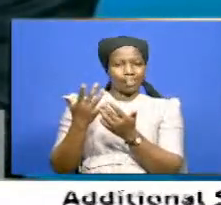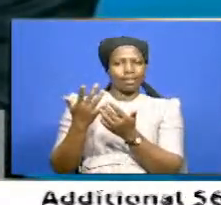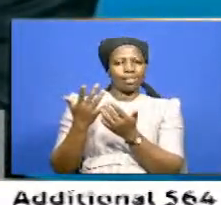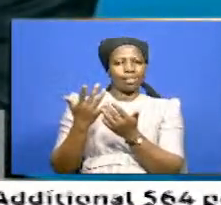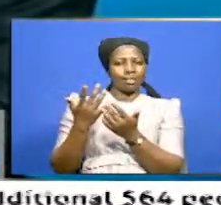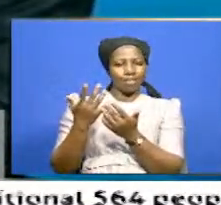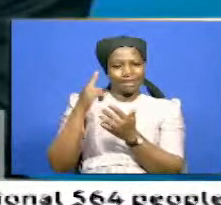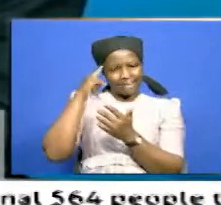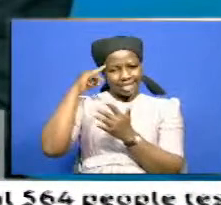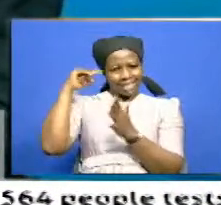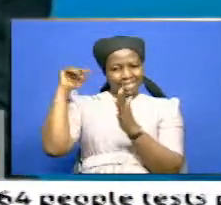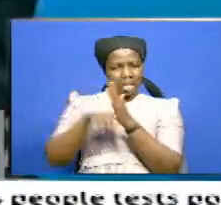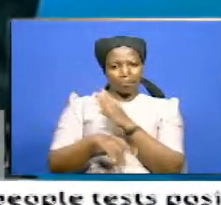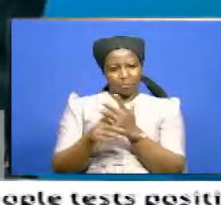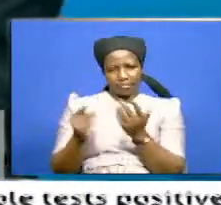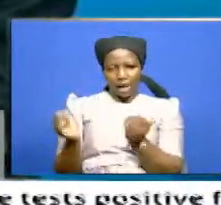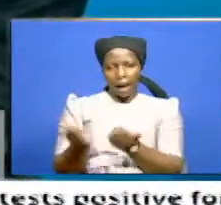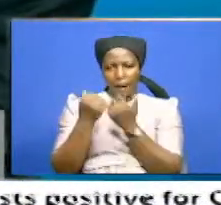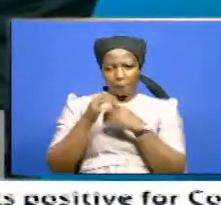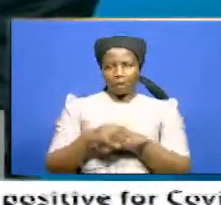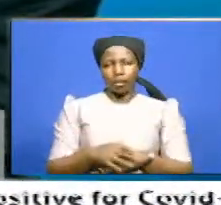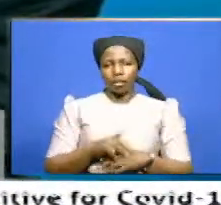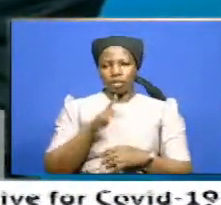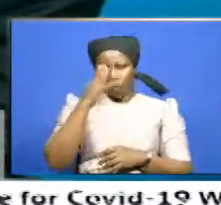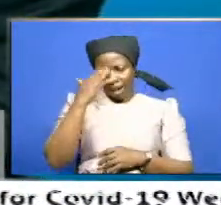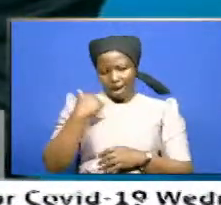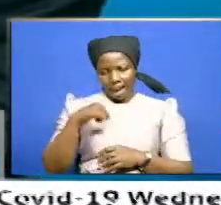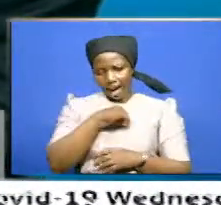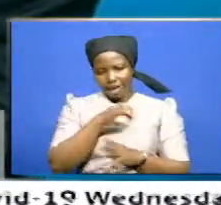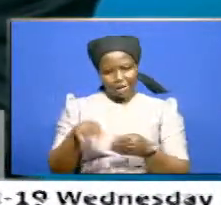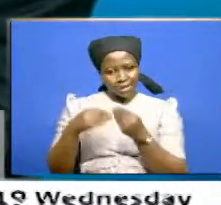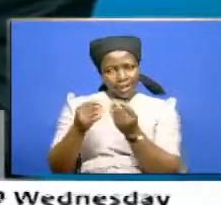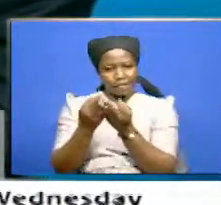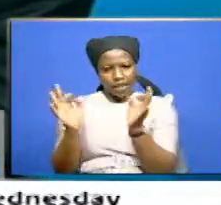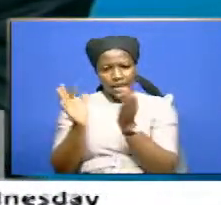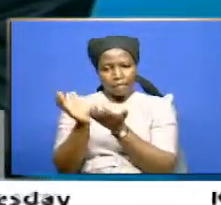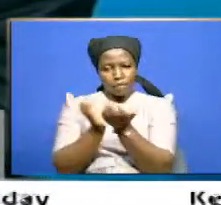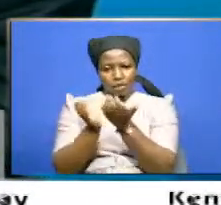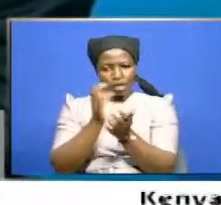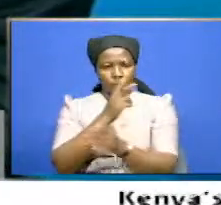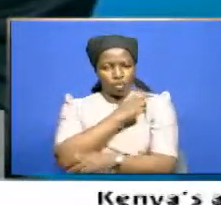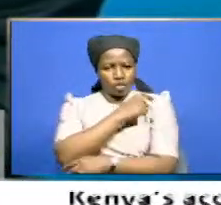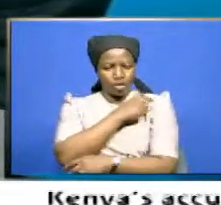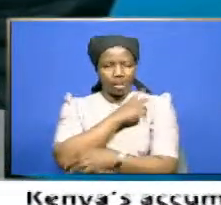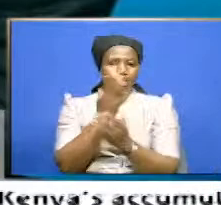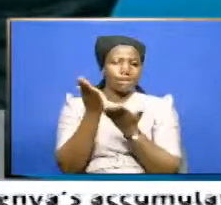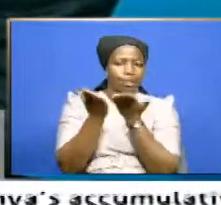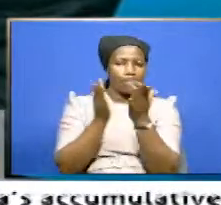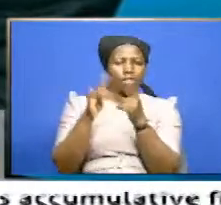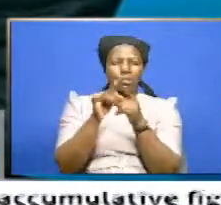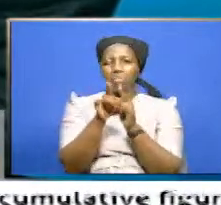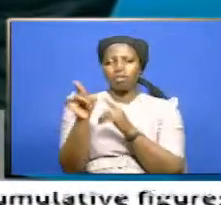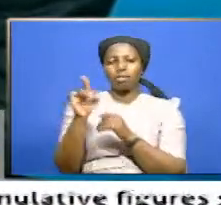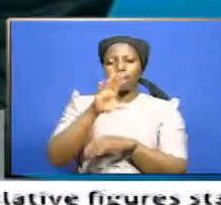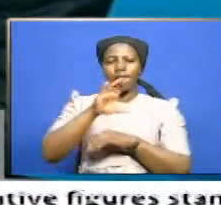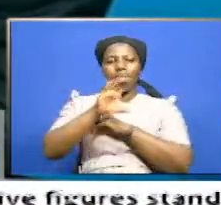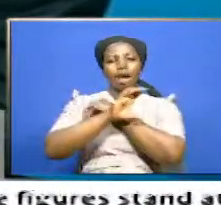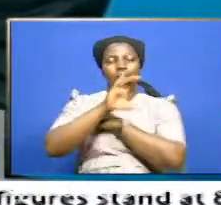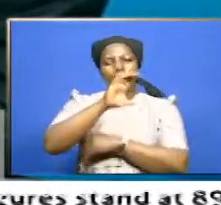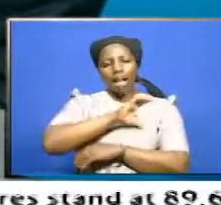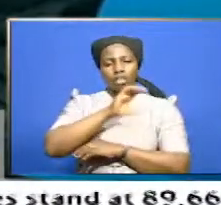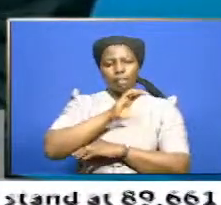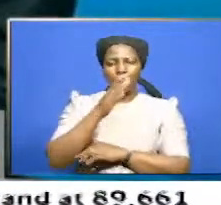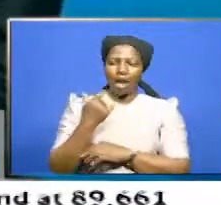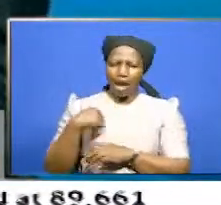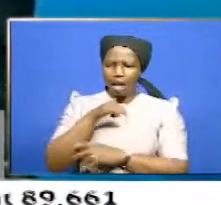now we also offer free consultancy, business consultancy services to those customers. That's where now we ask you, do